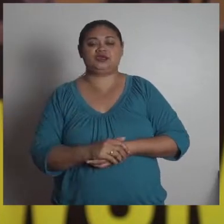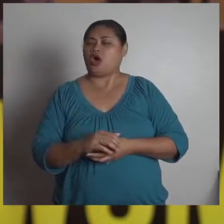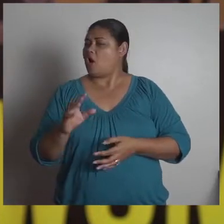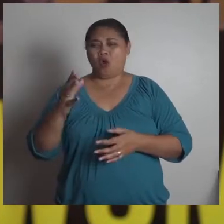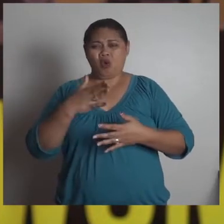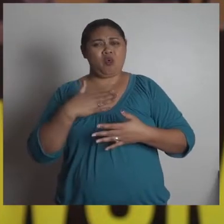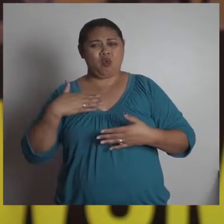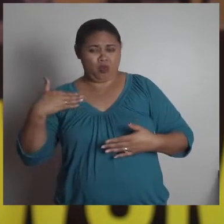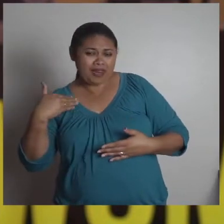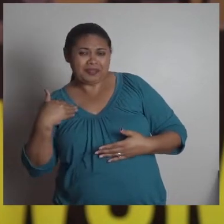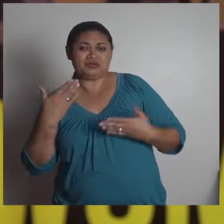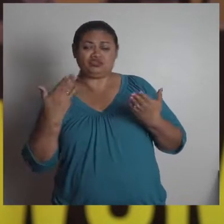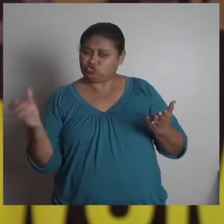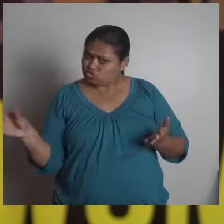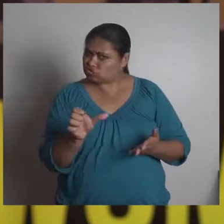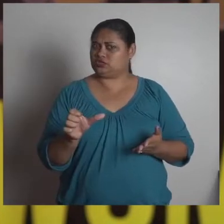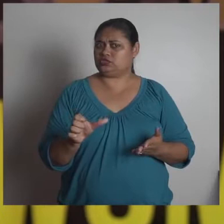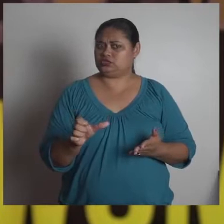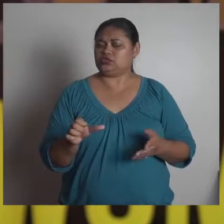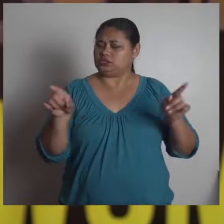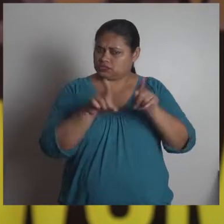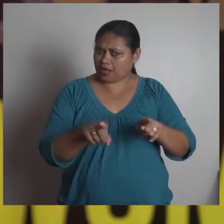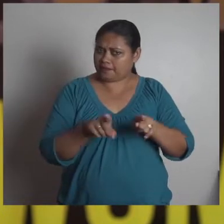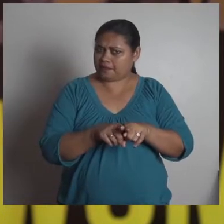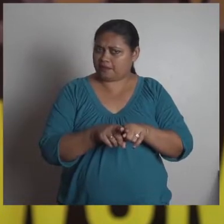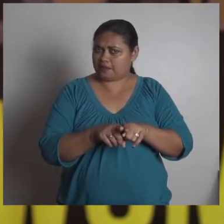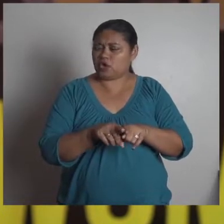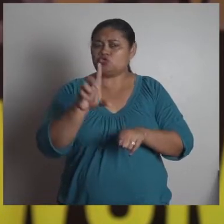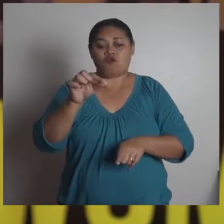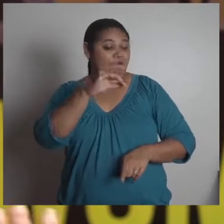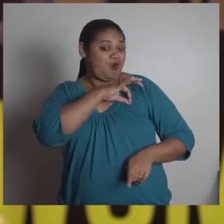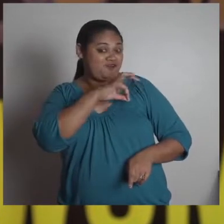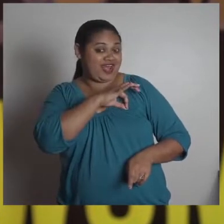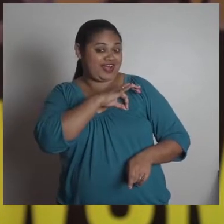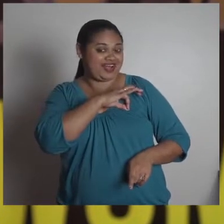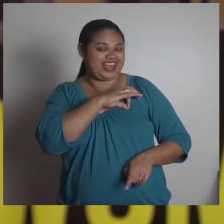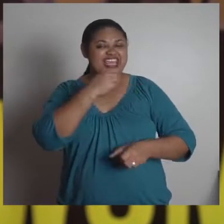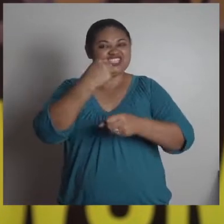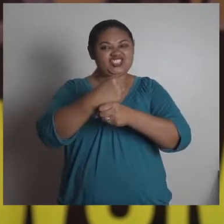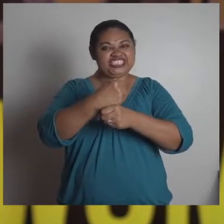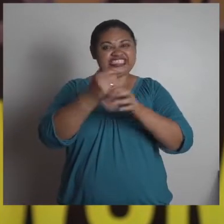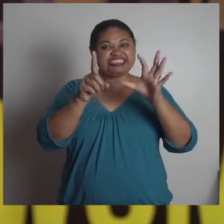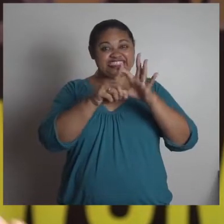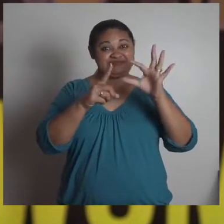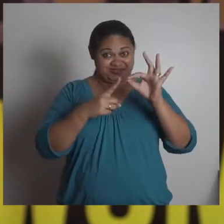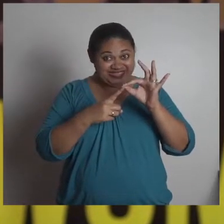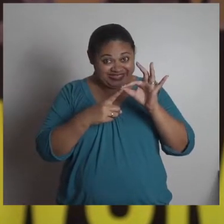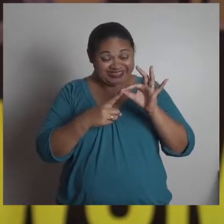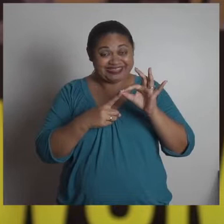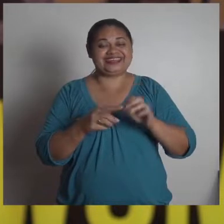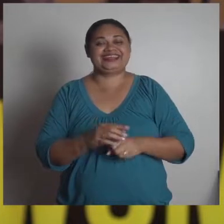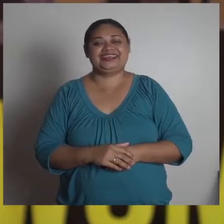is, then well-being should be as much a measure as something like profit or gross